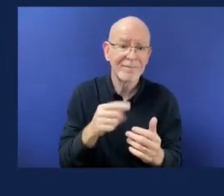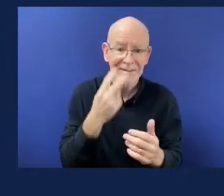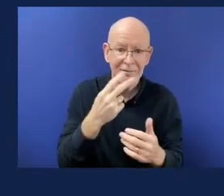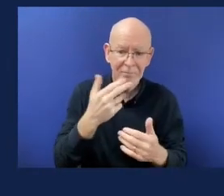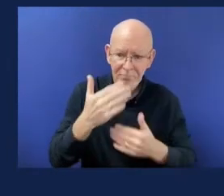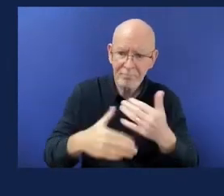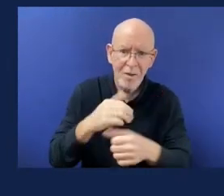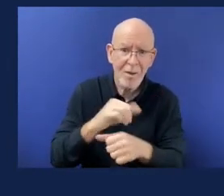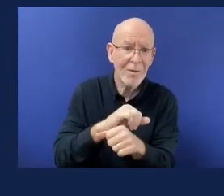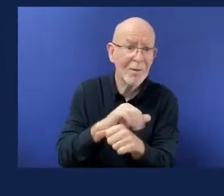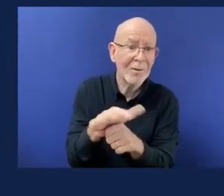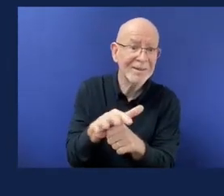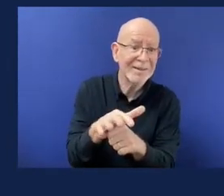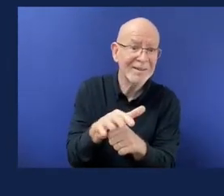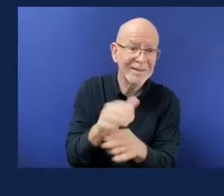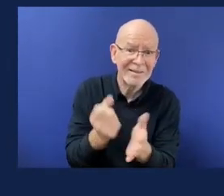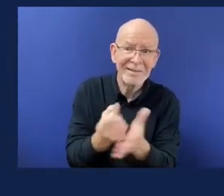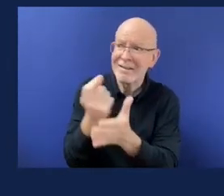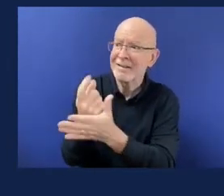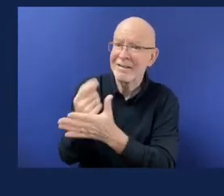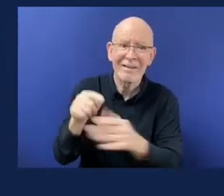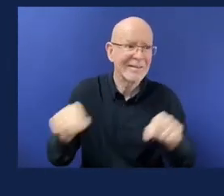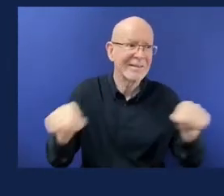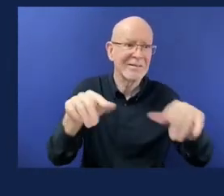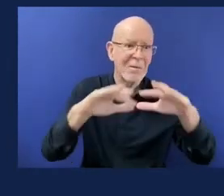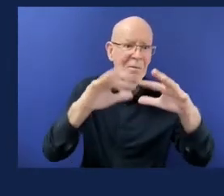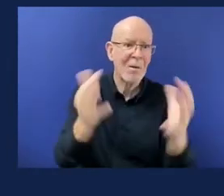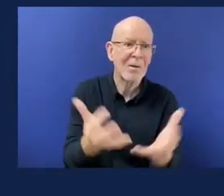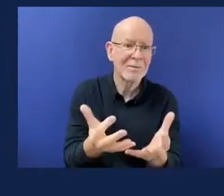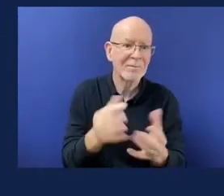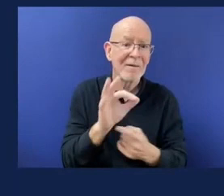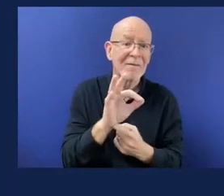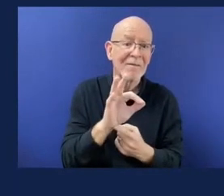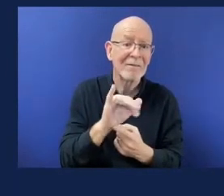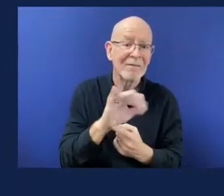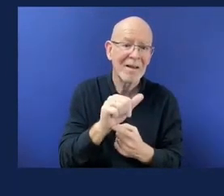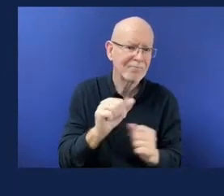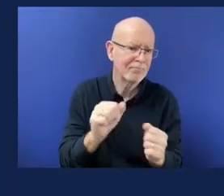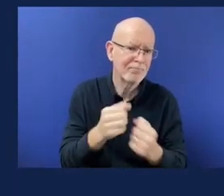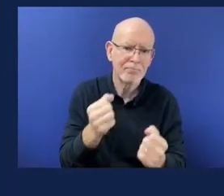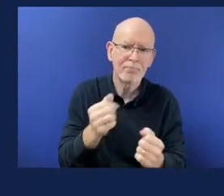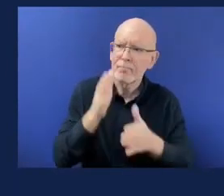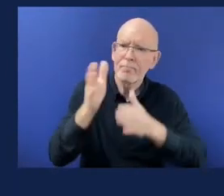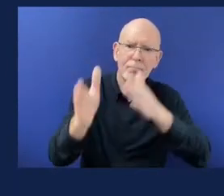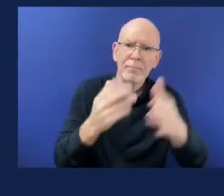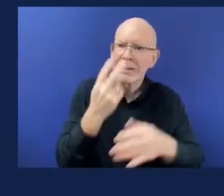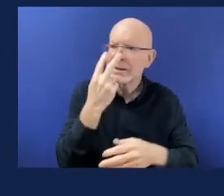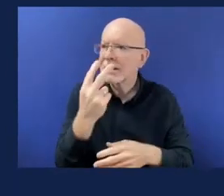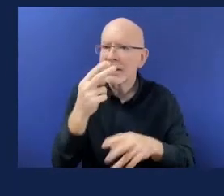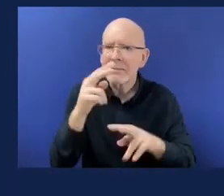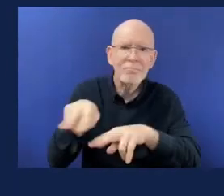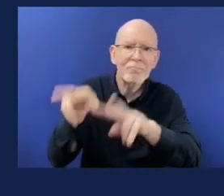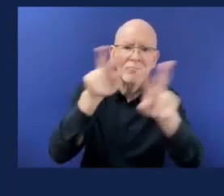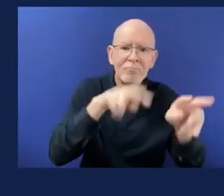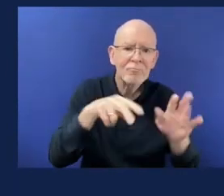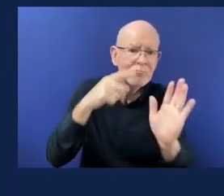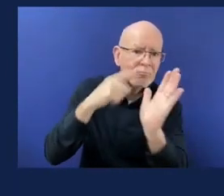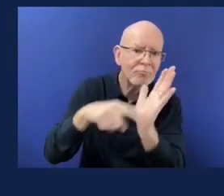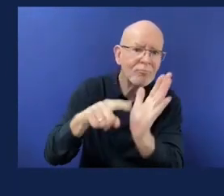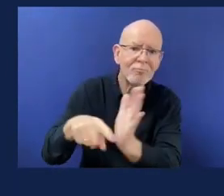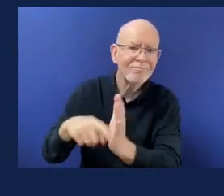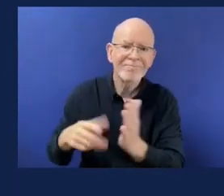Zealand after the bid had already been won and inspected every stadium that is likely to